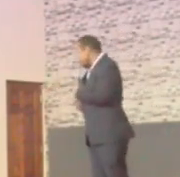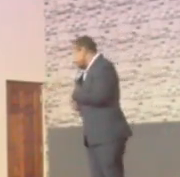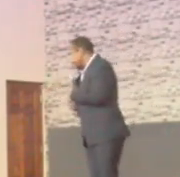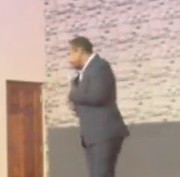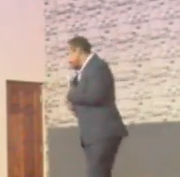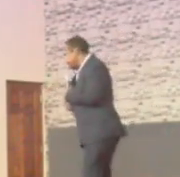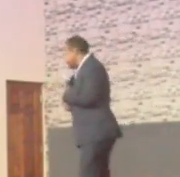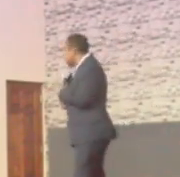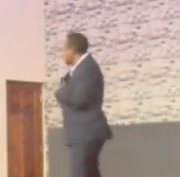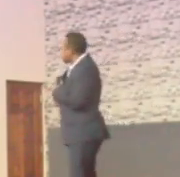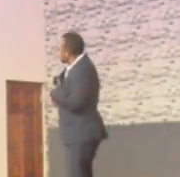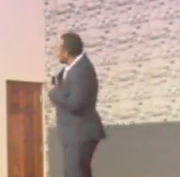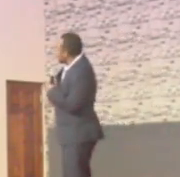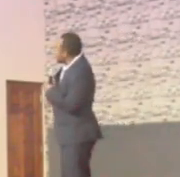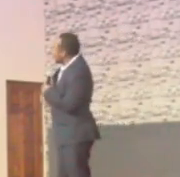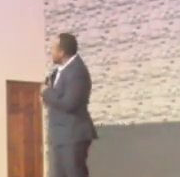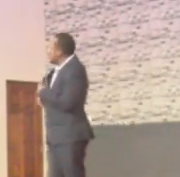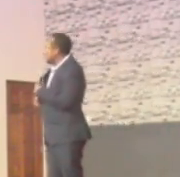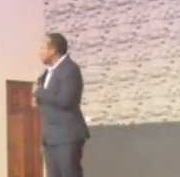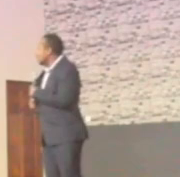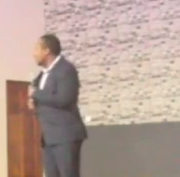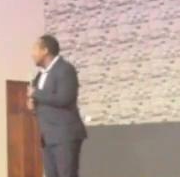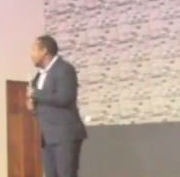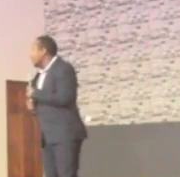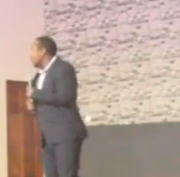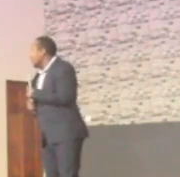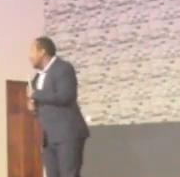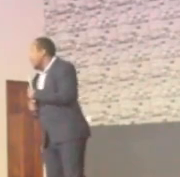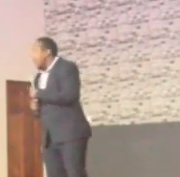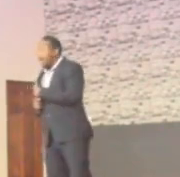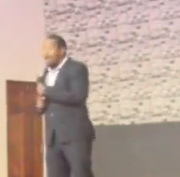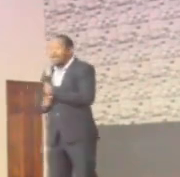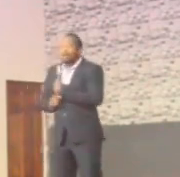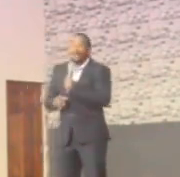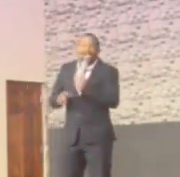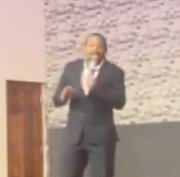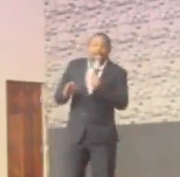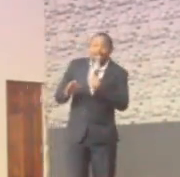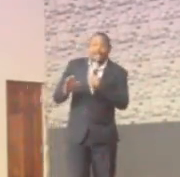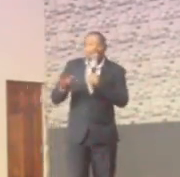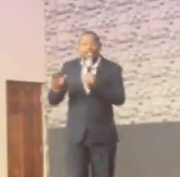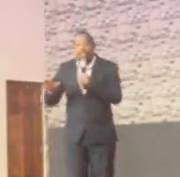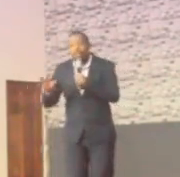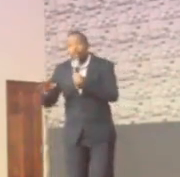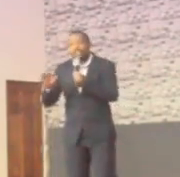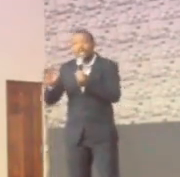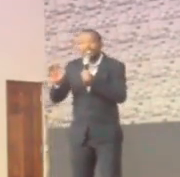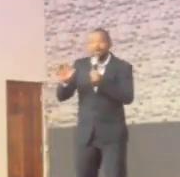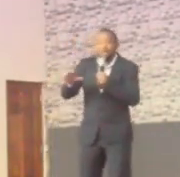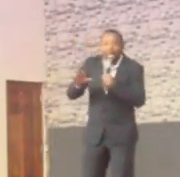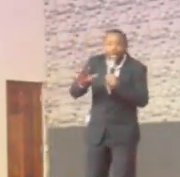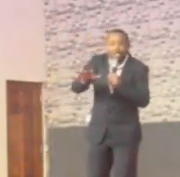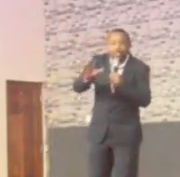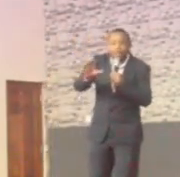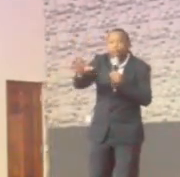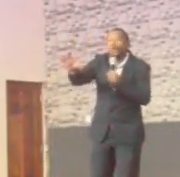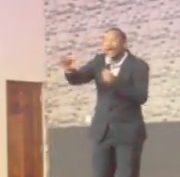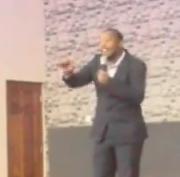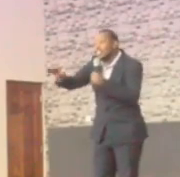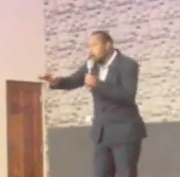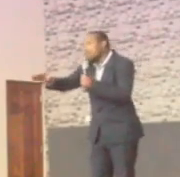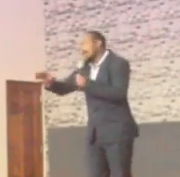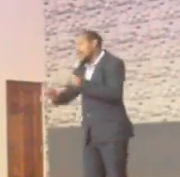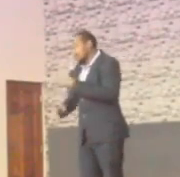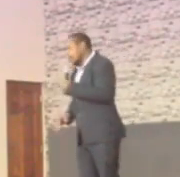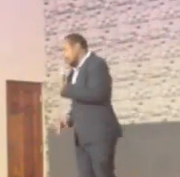kuwaona. And there are some jobs in church we think those ones ni za wenye hawana kazi, you know. Na kuna There are some jobs that looks like those people who don't